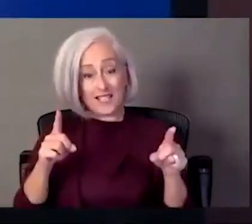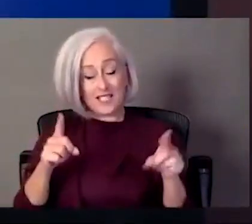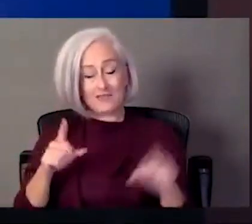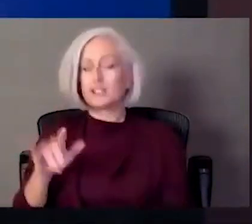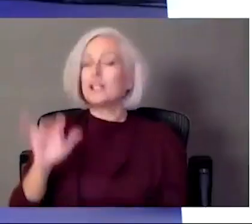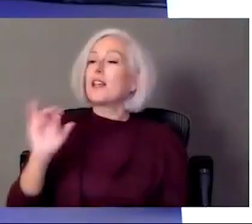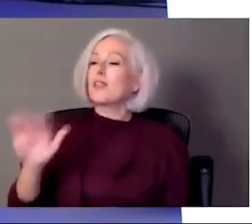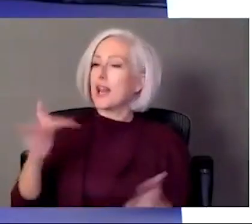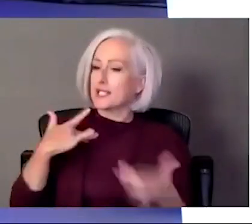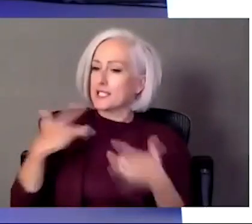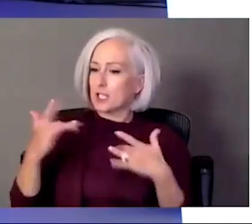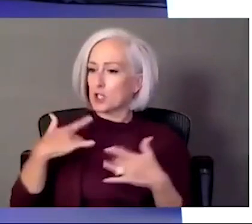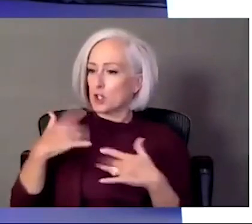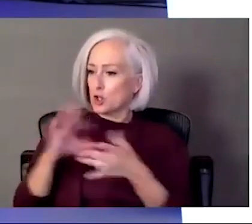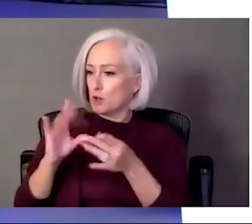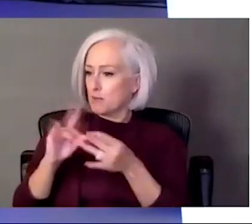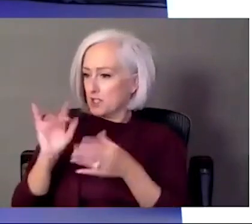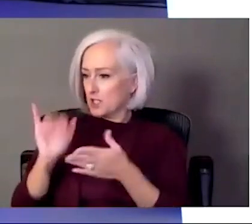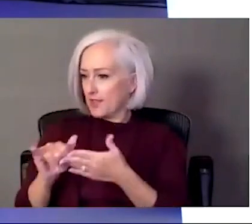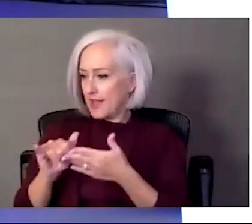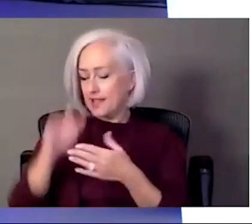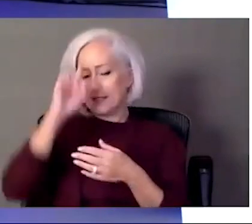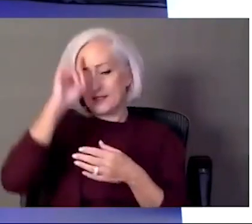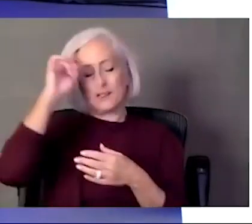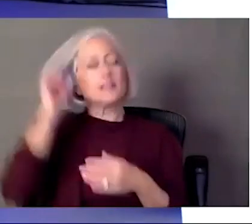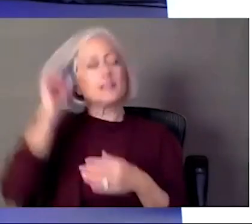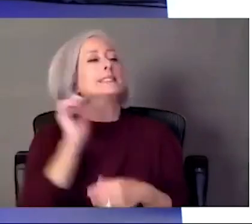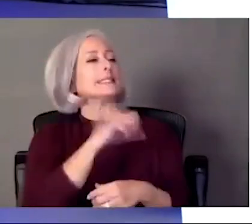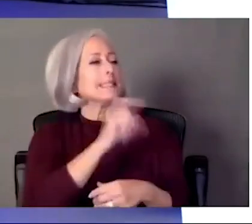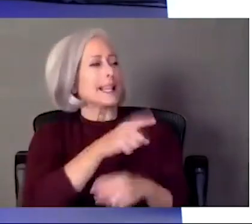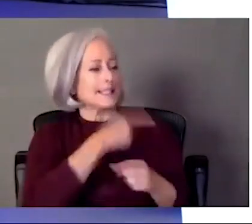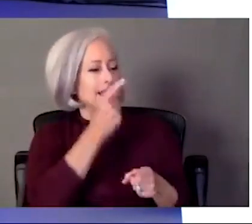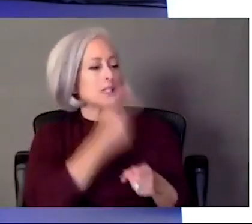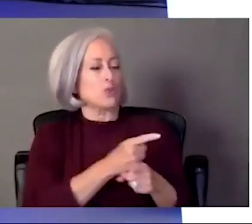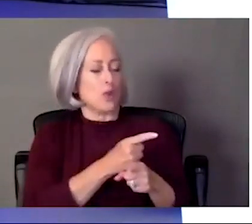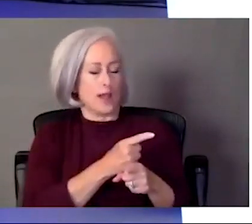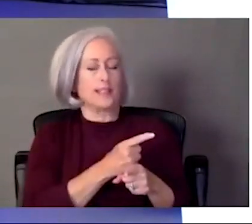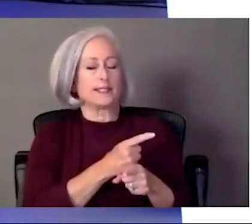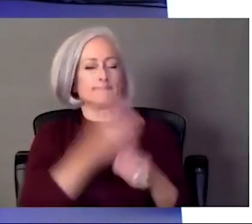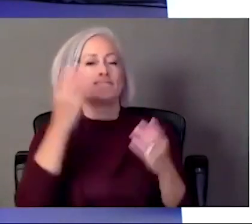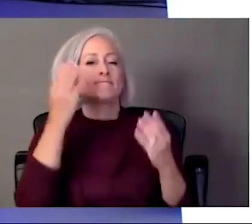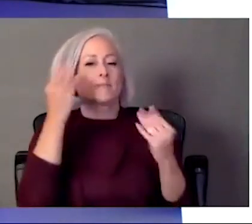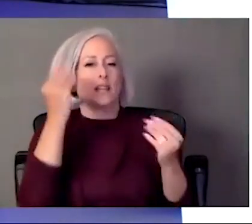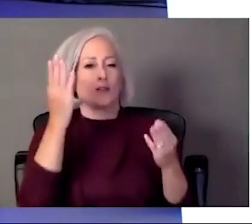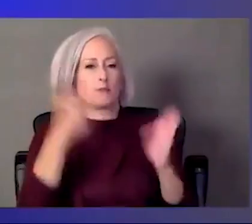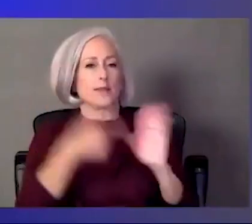as well. Yes, that's absolutely right. There are data in our population of patients that